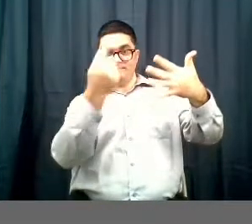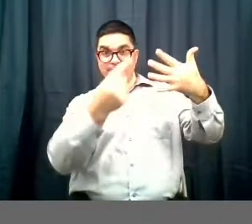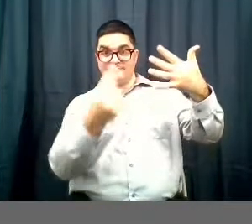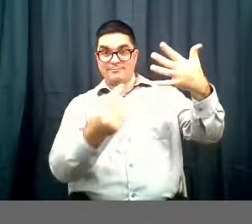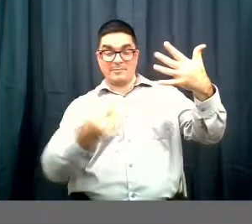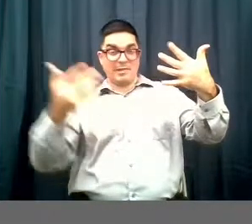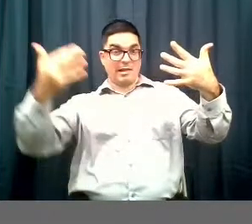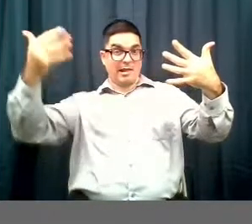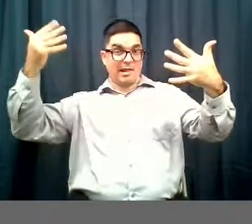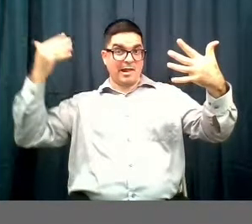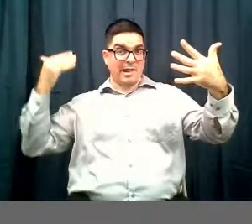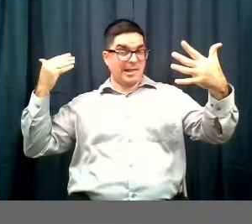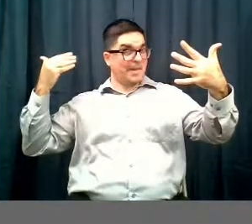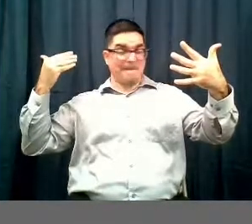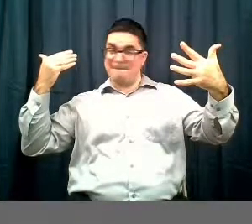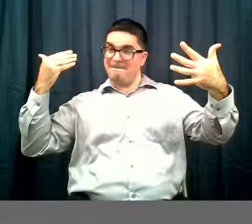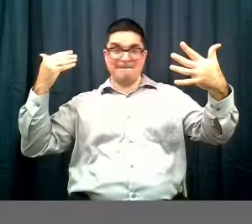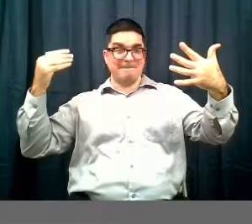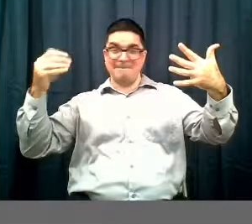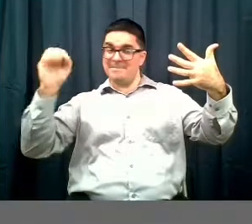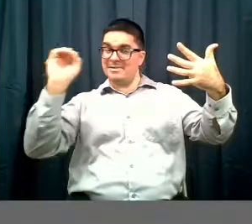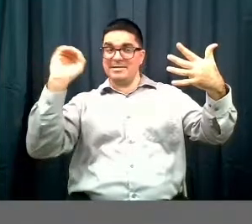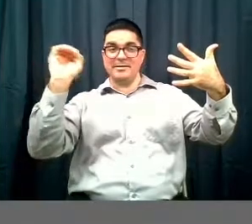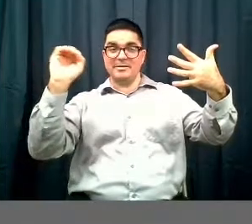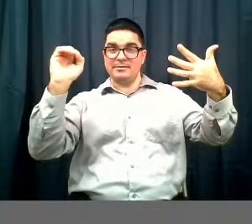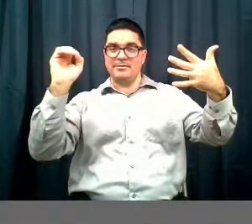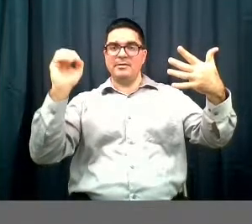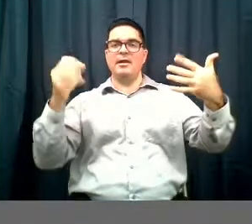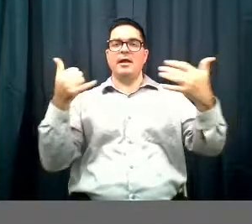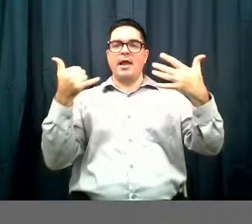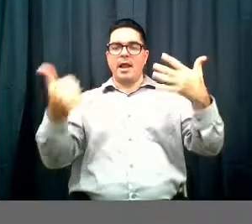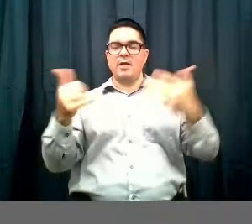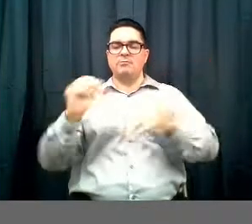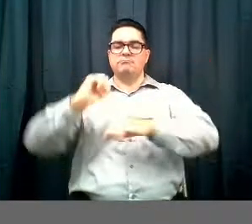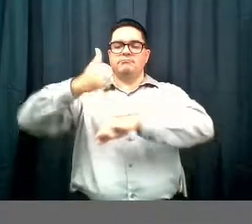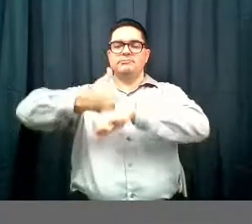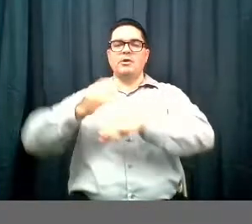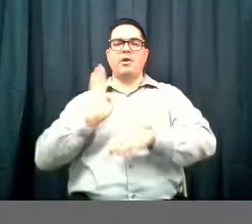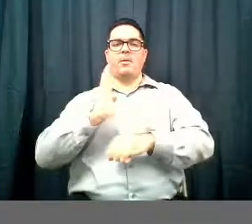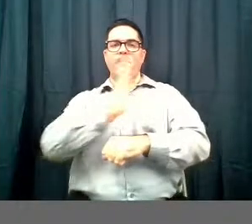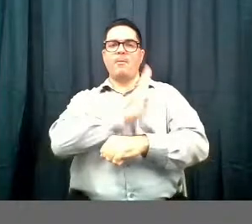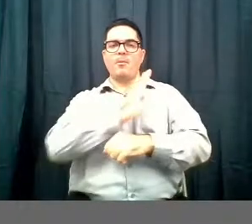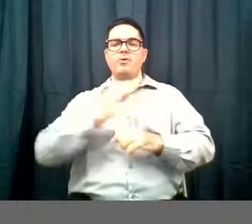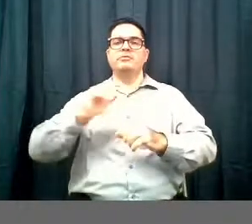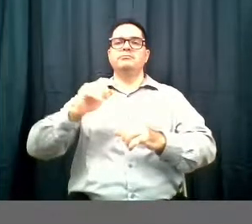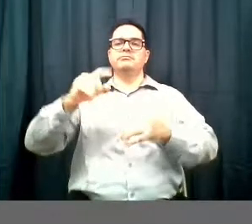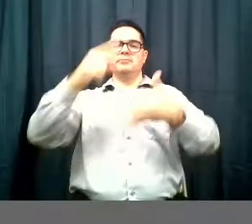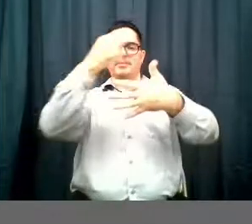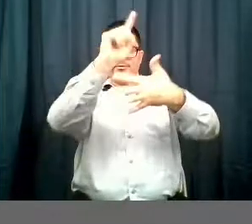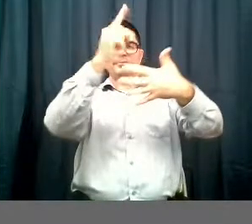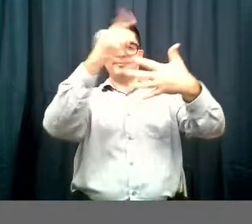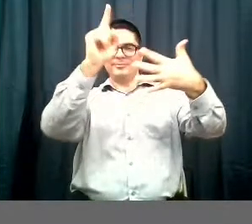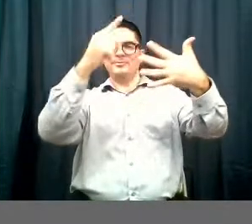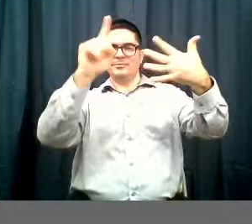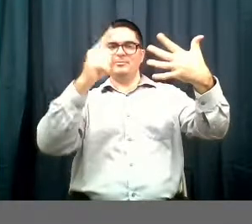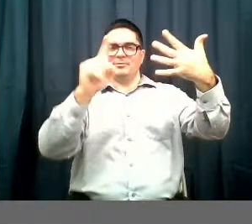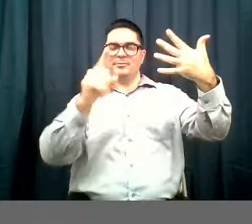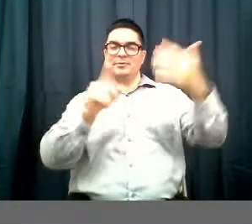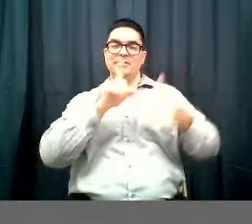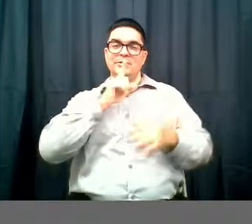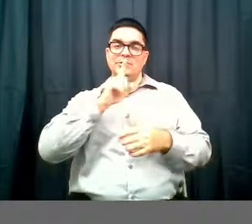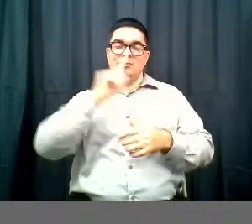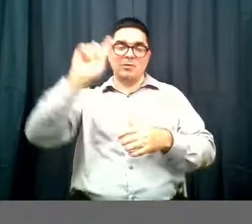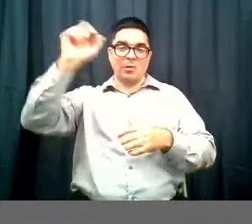to the 4 years of the work of this board together with the government of Puerto Rico. It is the collaboration with the government over the 4 years and